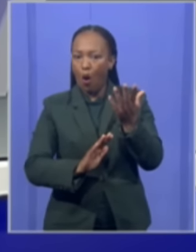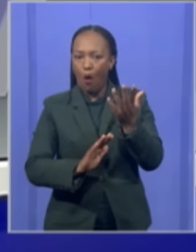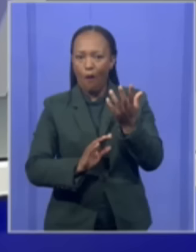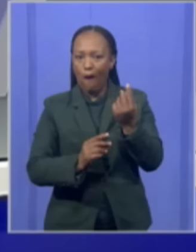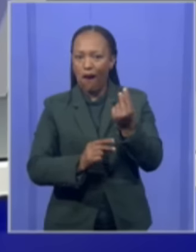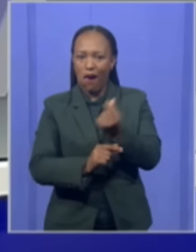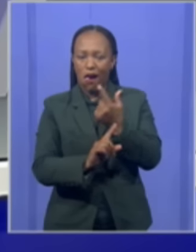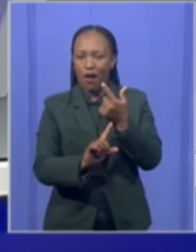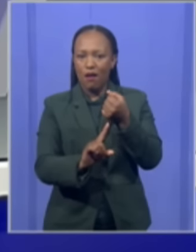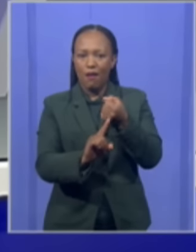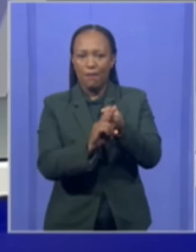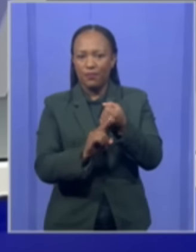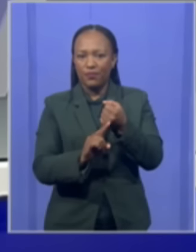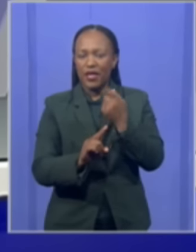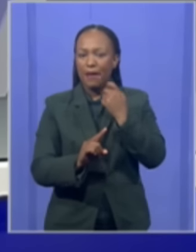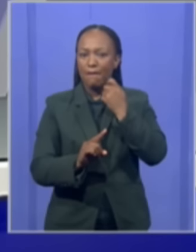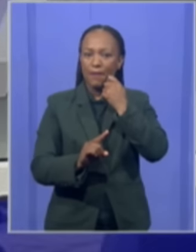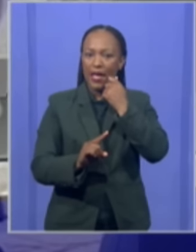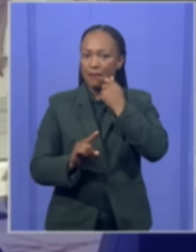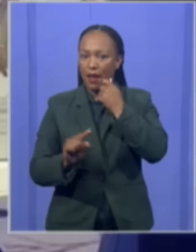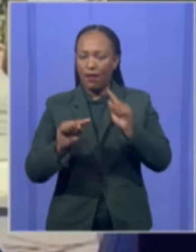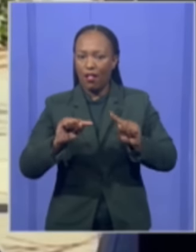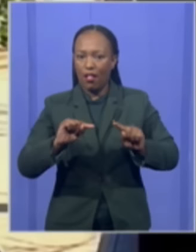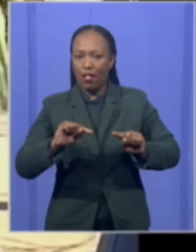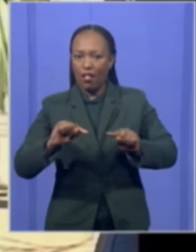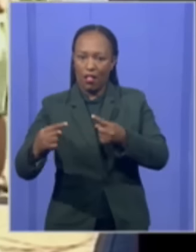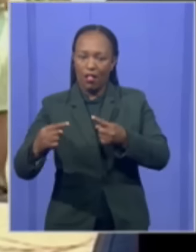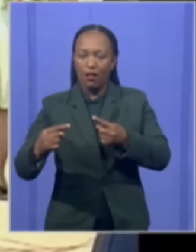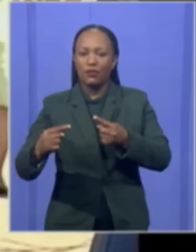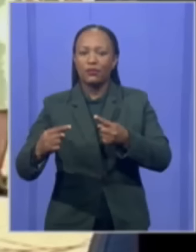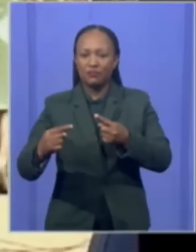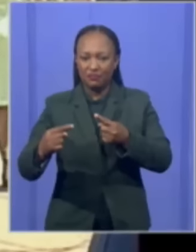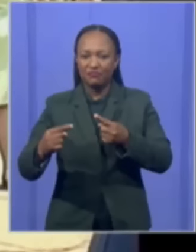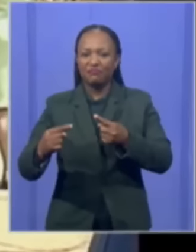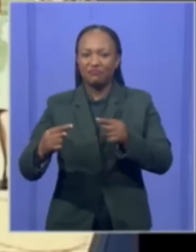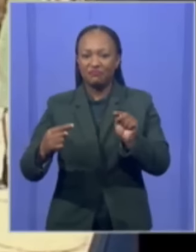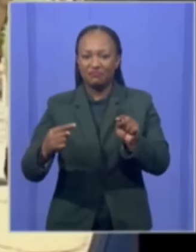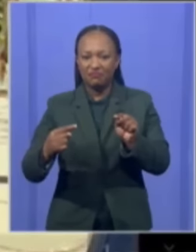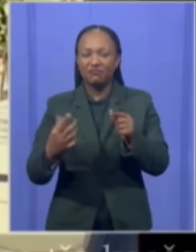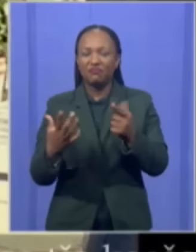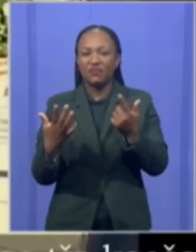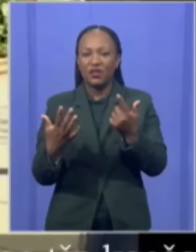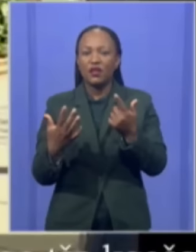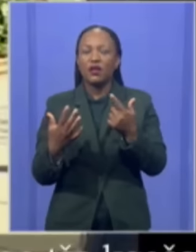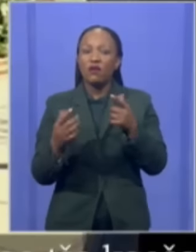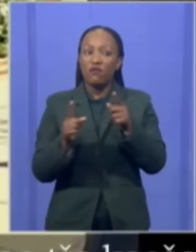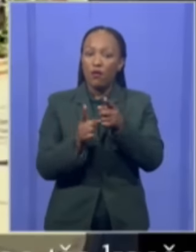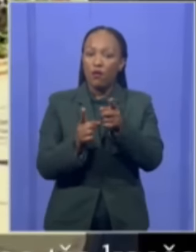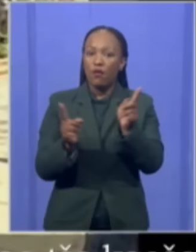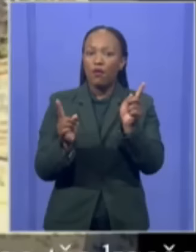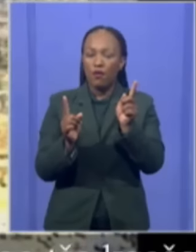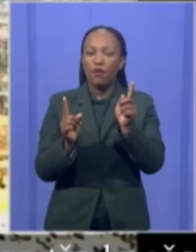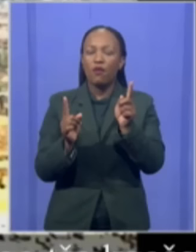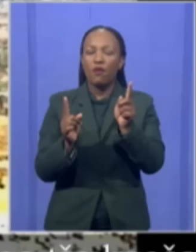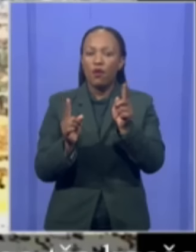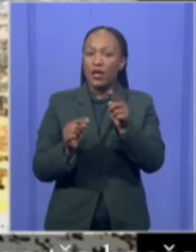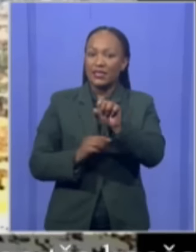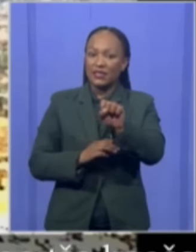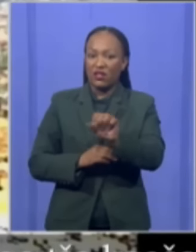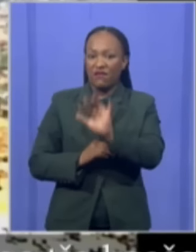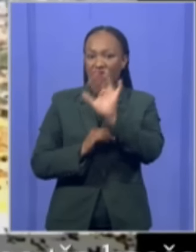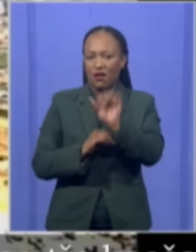ba bararo ba fošana ka noga iphela rena re ipshina ka ditaba re fa setšhaba sa Afrika Borwa ditaba jwale